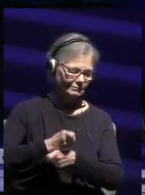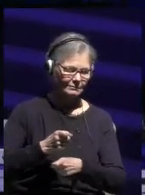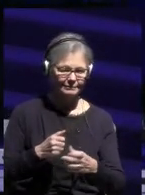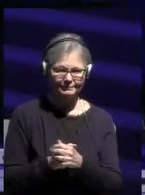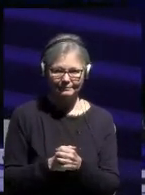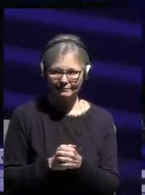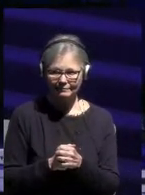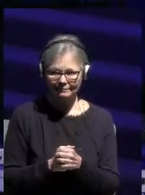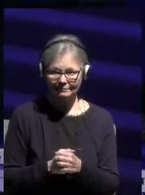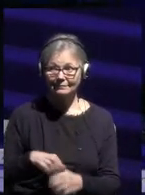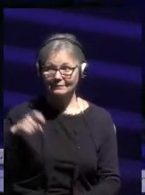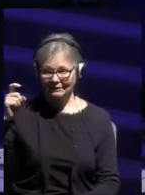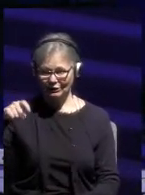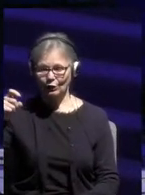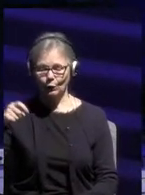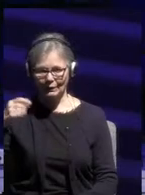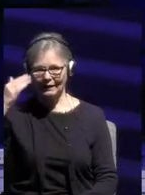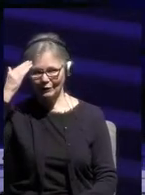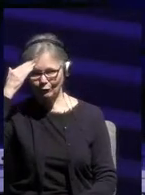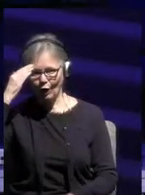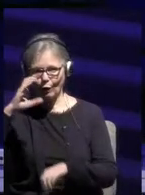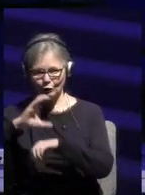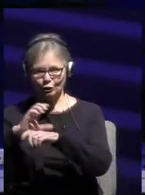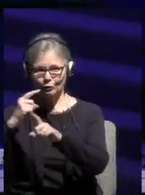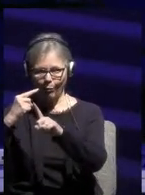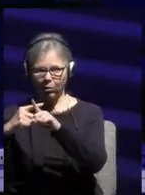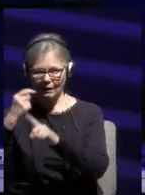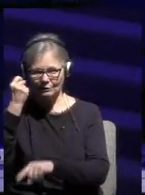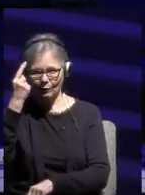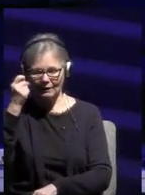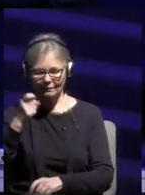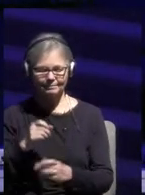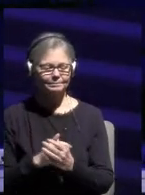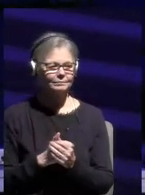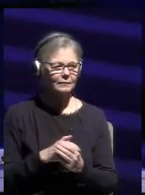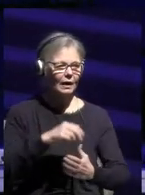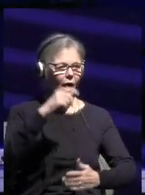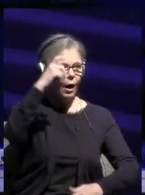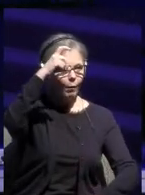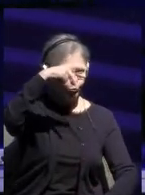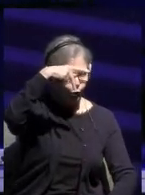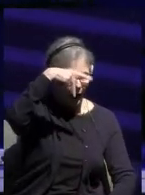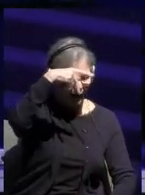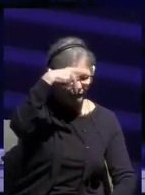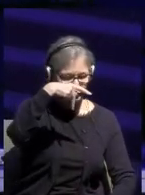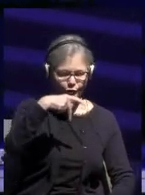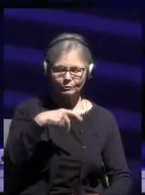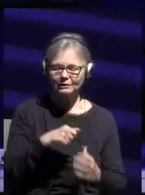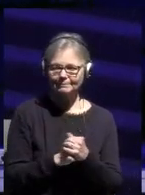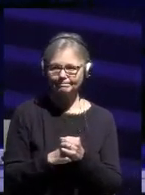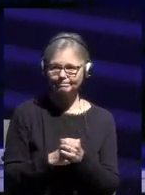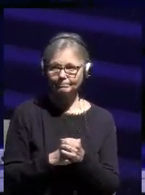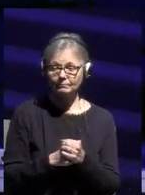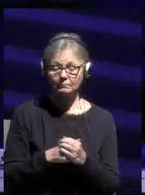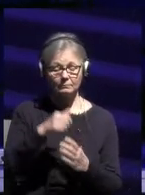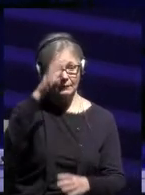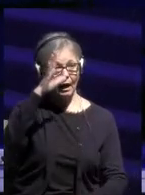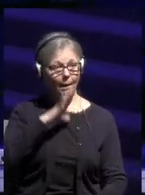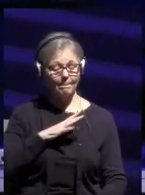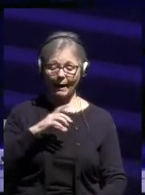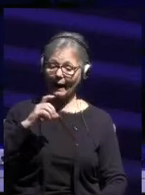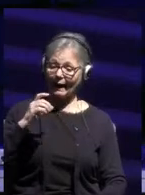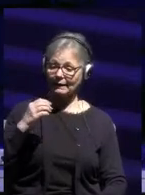You had to be in Church Plus for that joke to even make any sense. Proverbs 18 and 24, the Bible says, a man hath friends, must